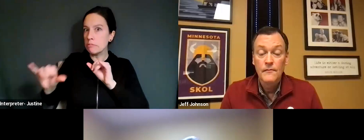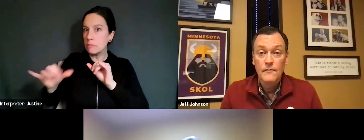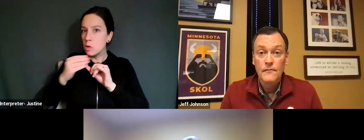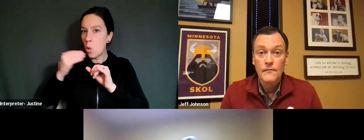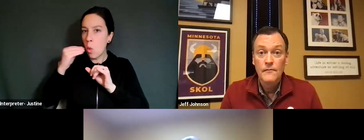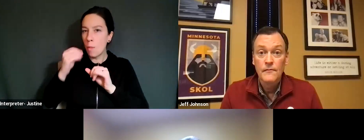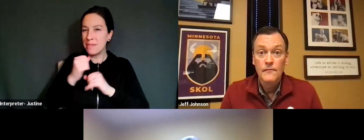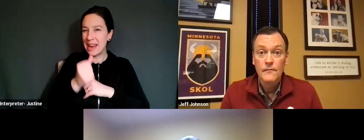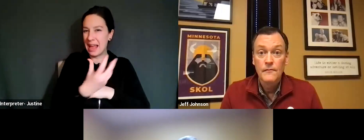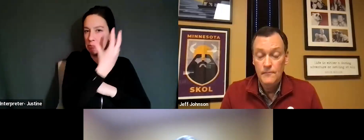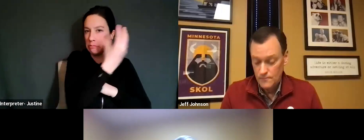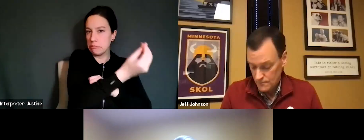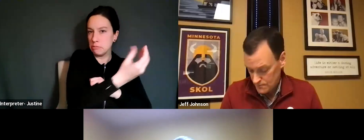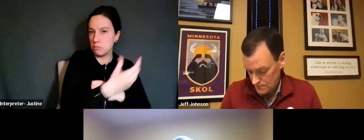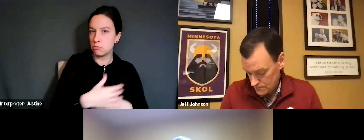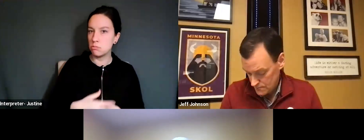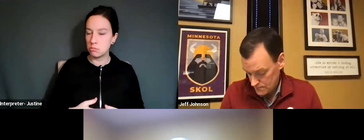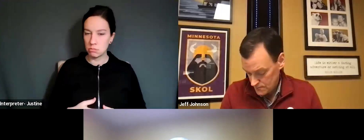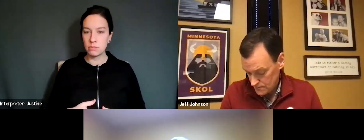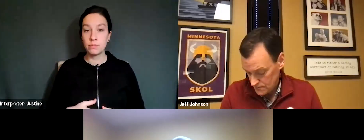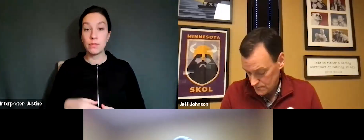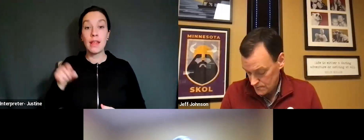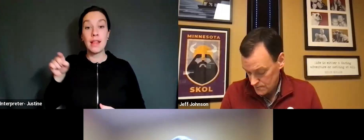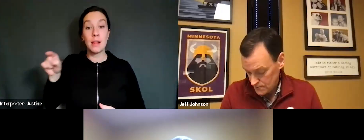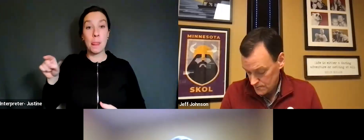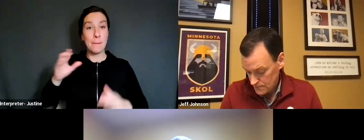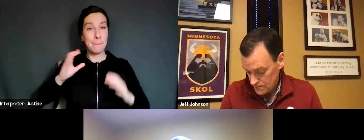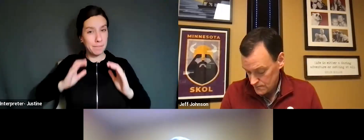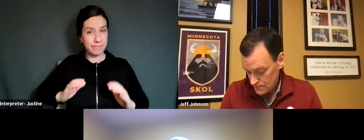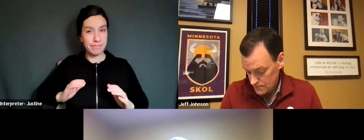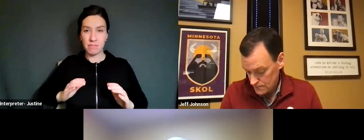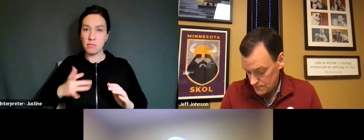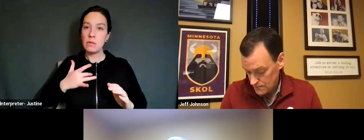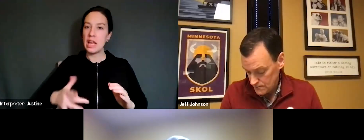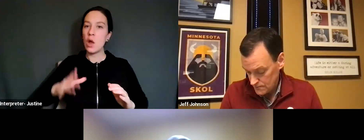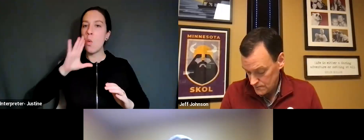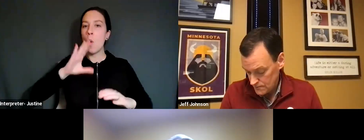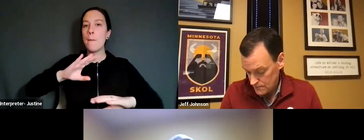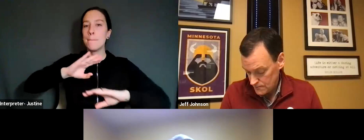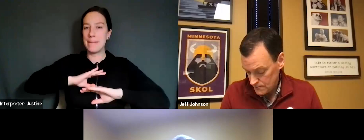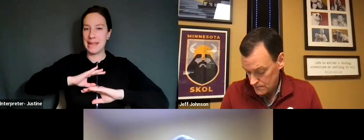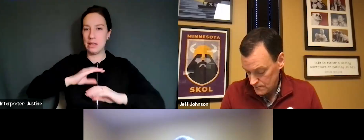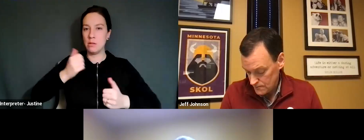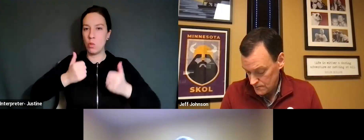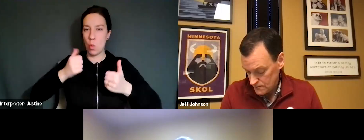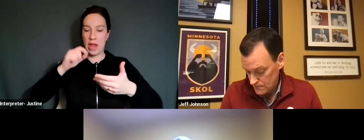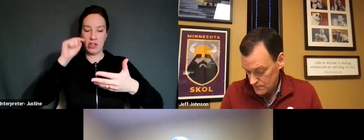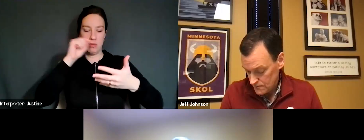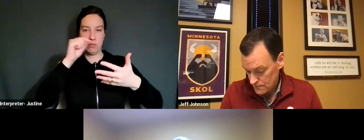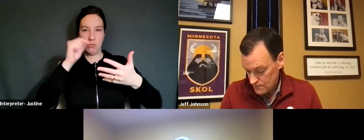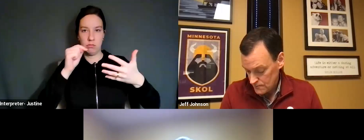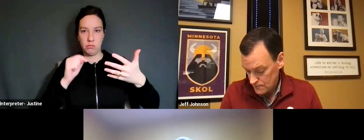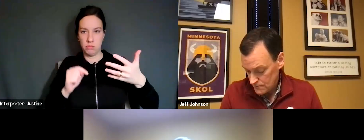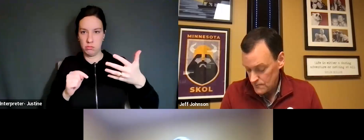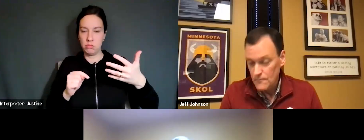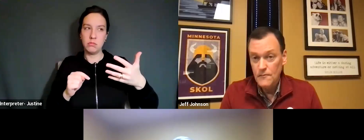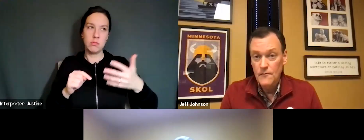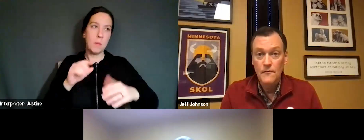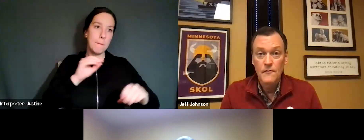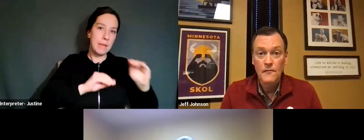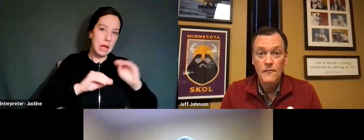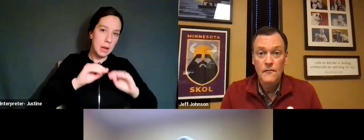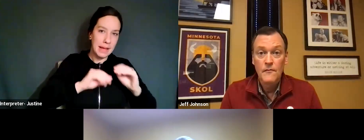These clients are going to be in one of our five categories that we already serve. So a mobility assist